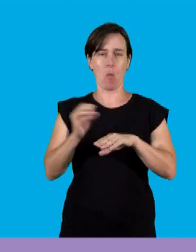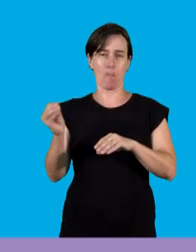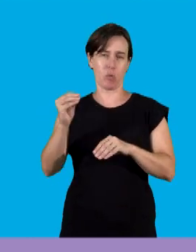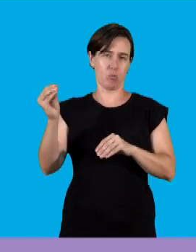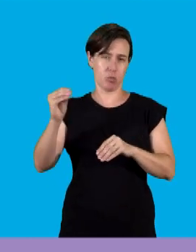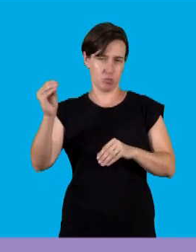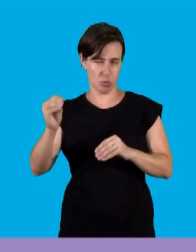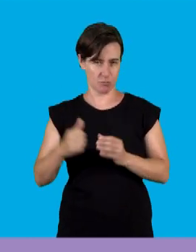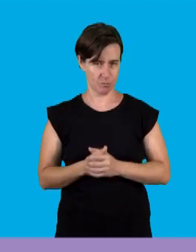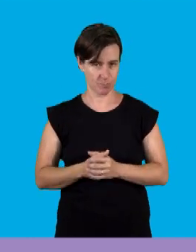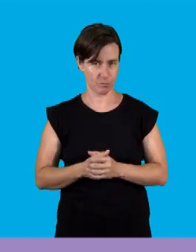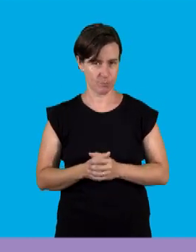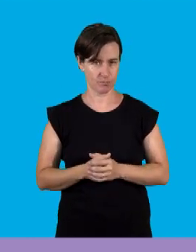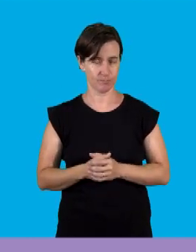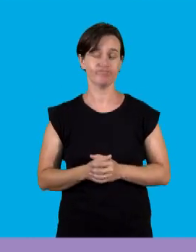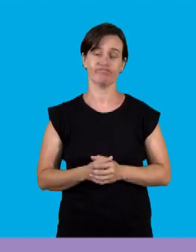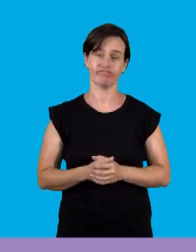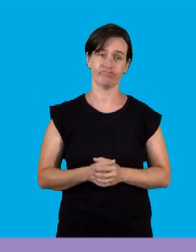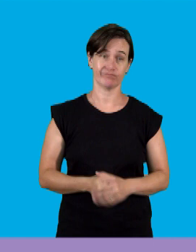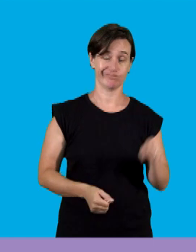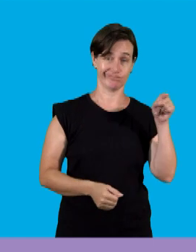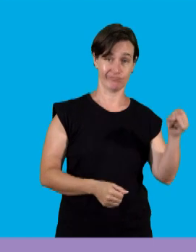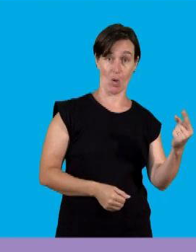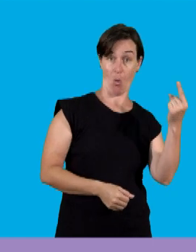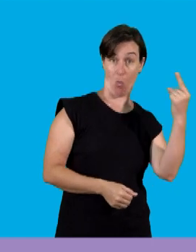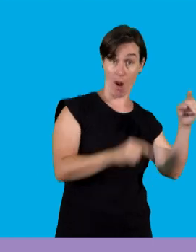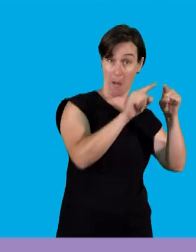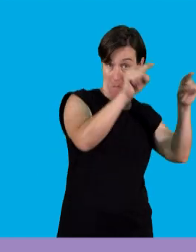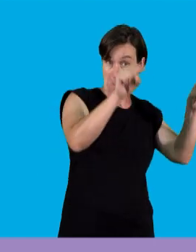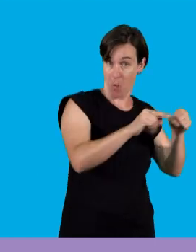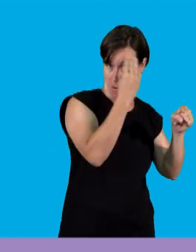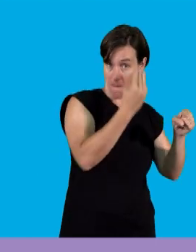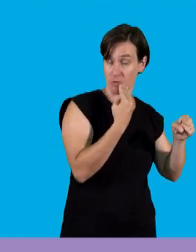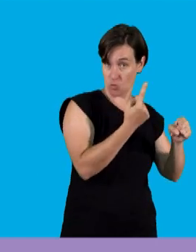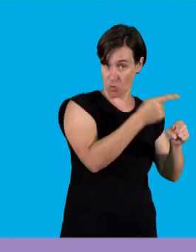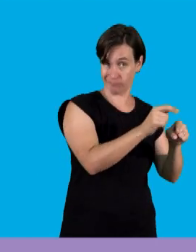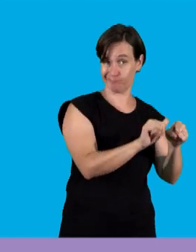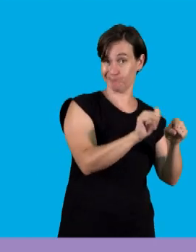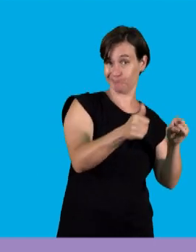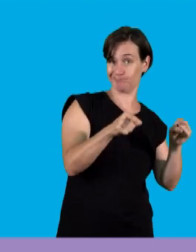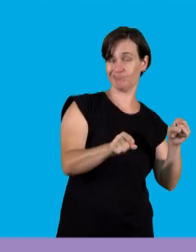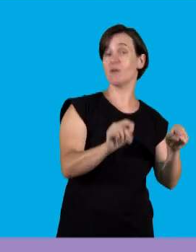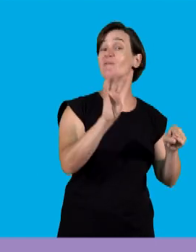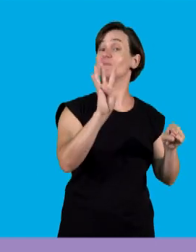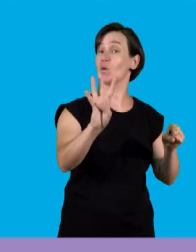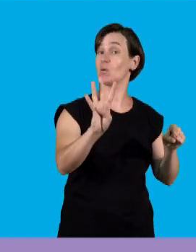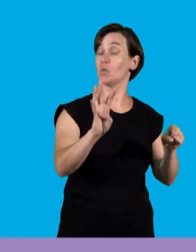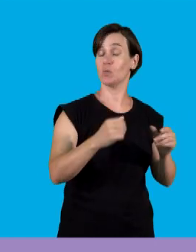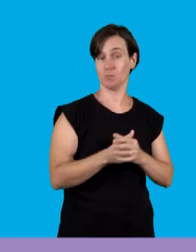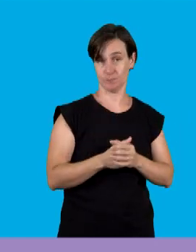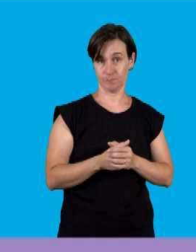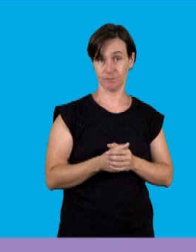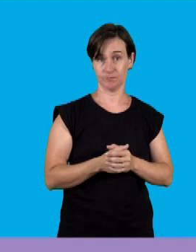figures. But let's look at how it is. So in the first figure, there was only 1 block. And in the second figure, there